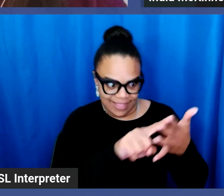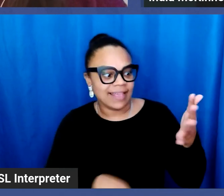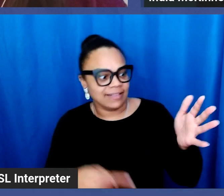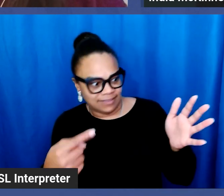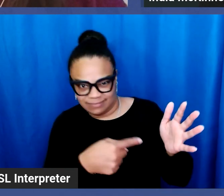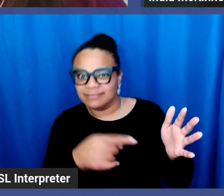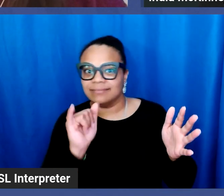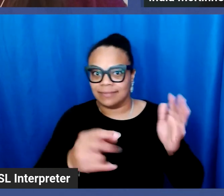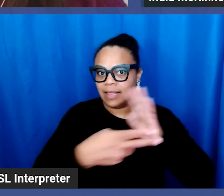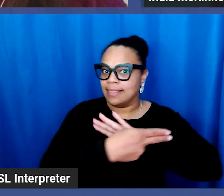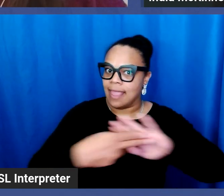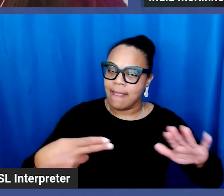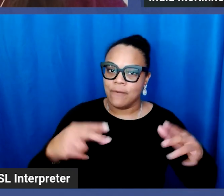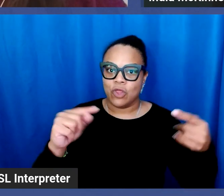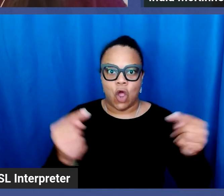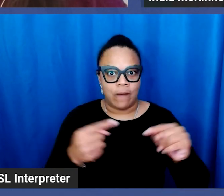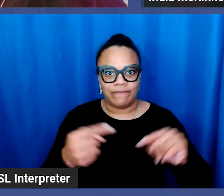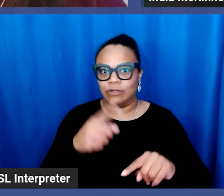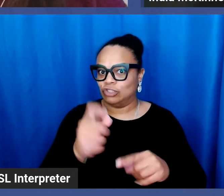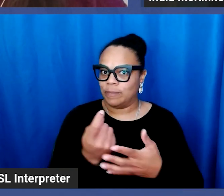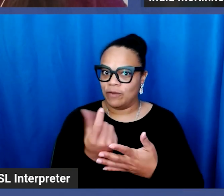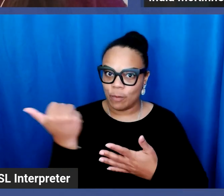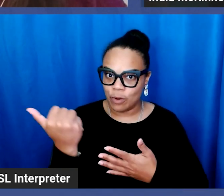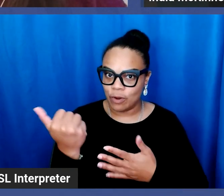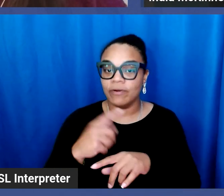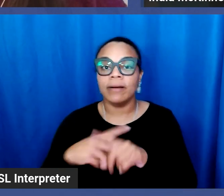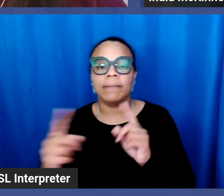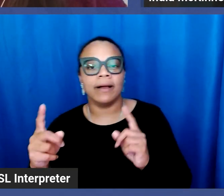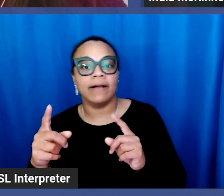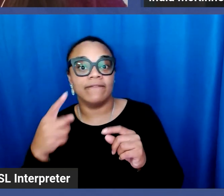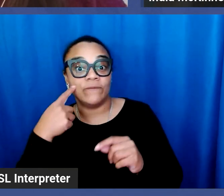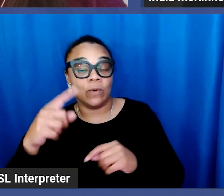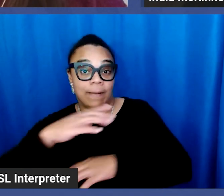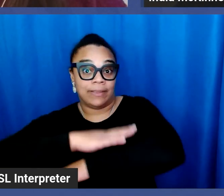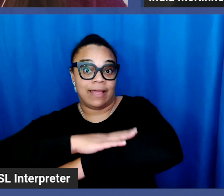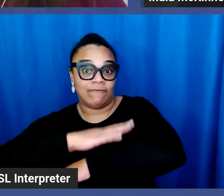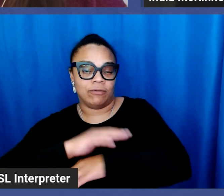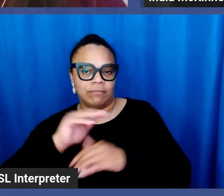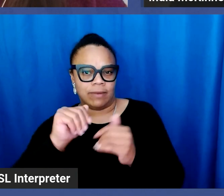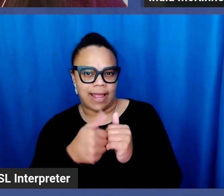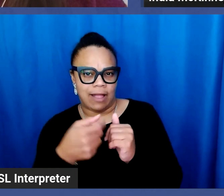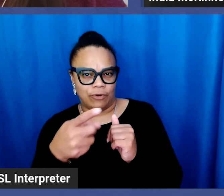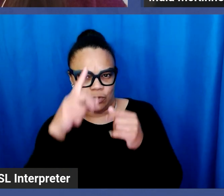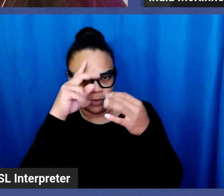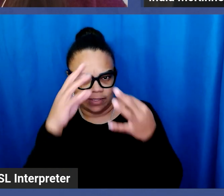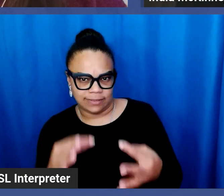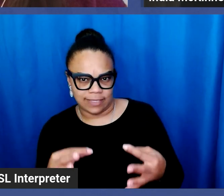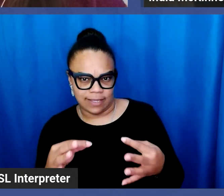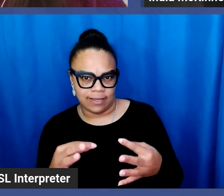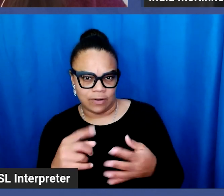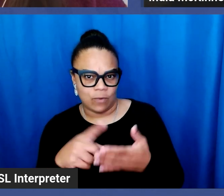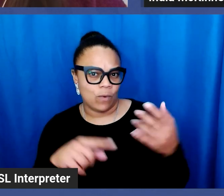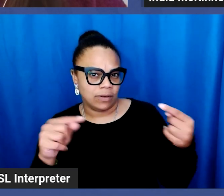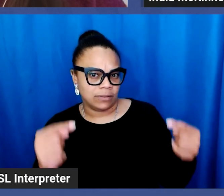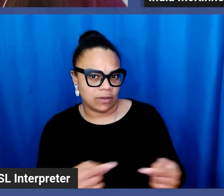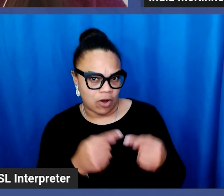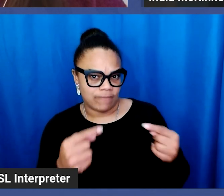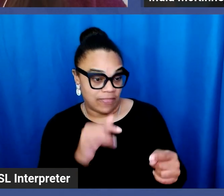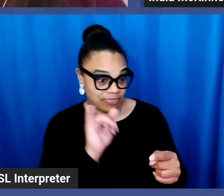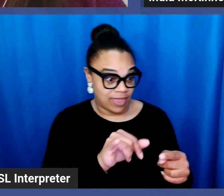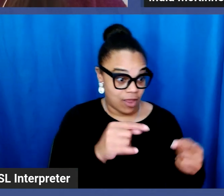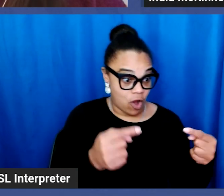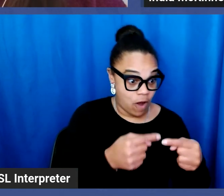should be taken down, from a platform level, how do you determine the difference between the actual harmful thing itself and